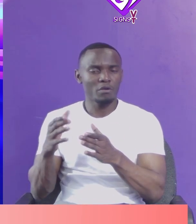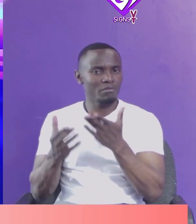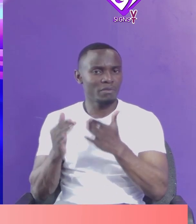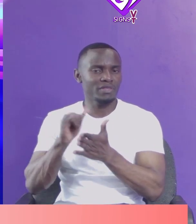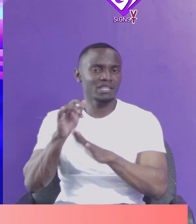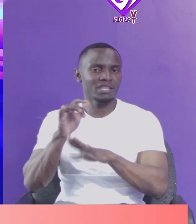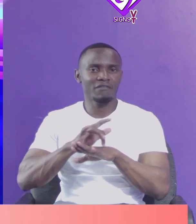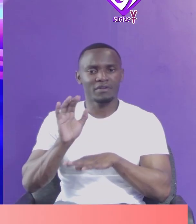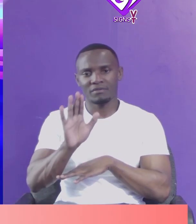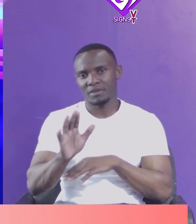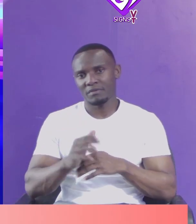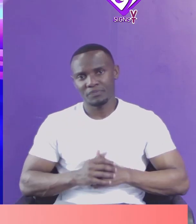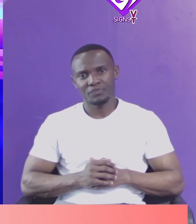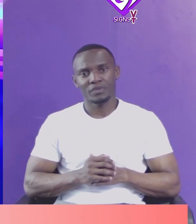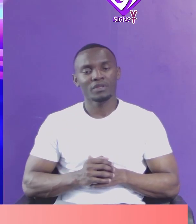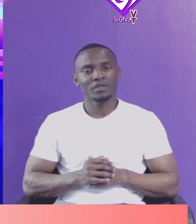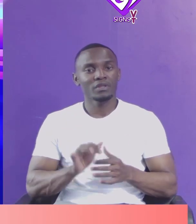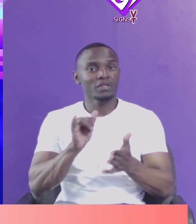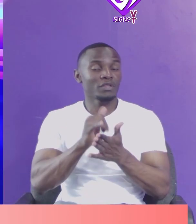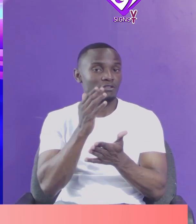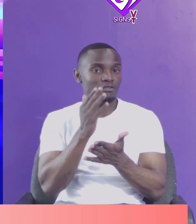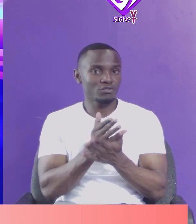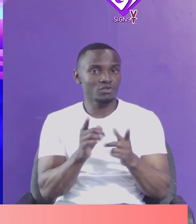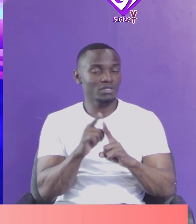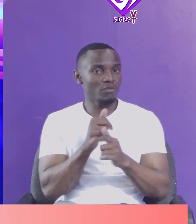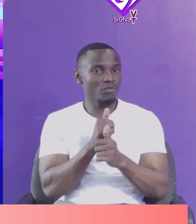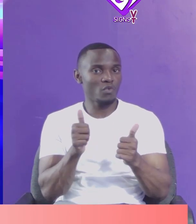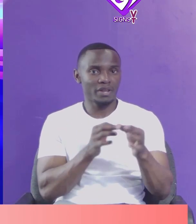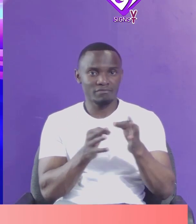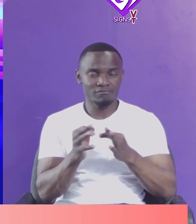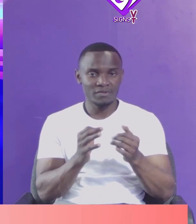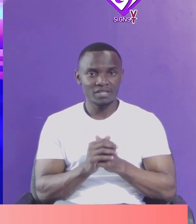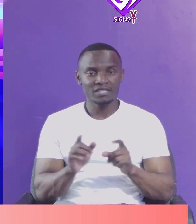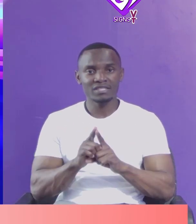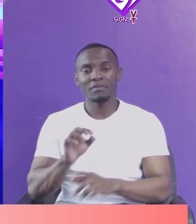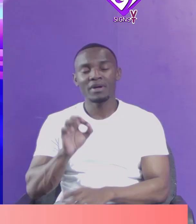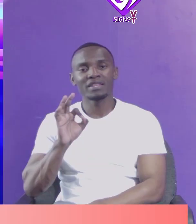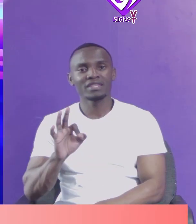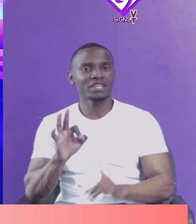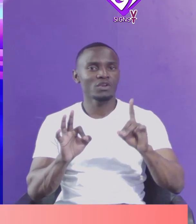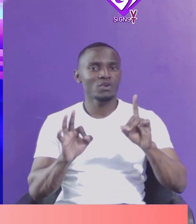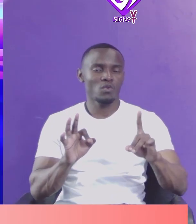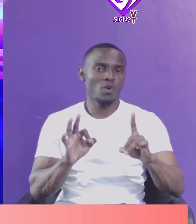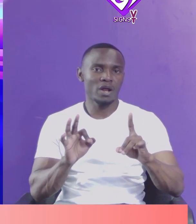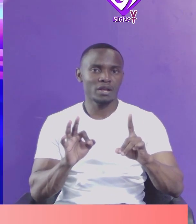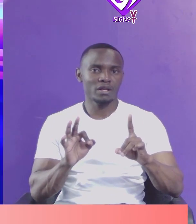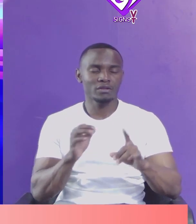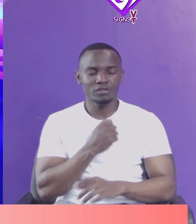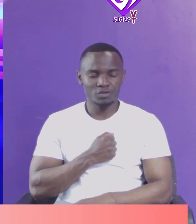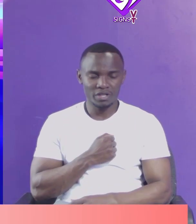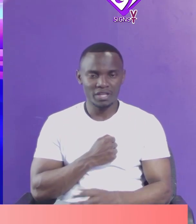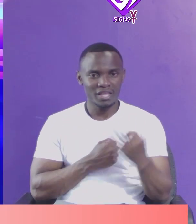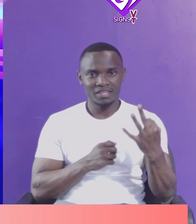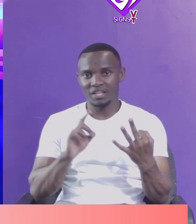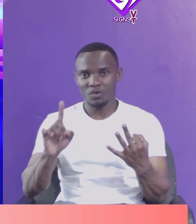there. Yeah. That is quite well put out. And 3-1 win against Bayern Munich, ladies and gentlemen, that's take them to the top of the table as far as the Champions